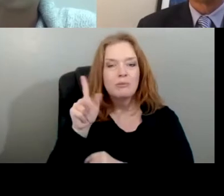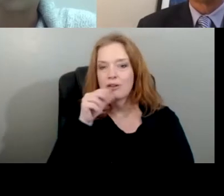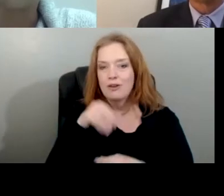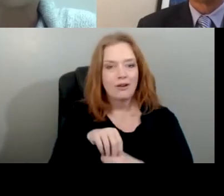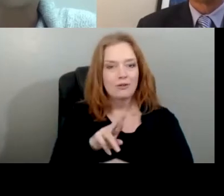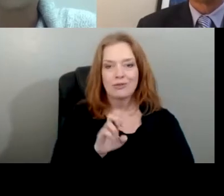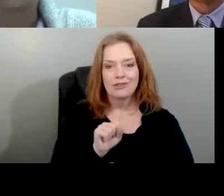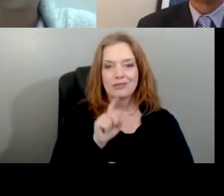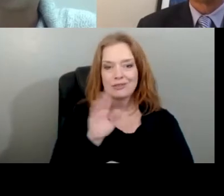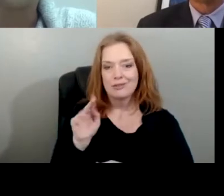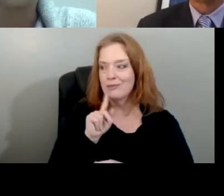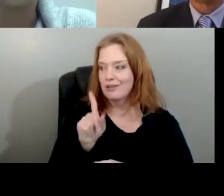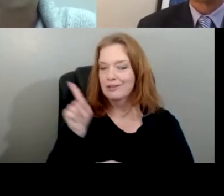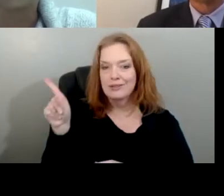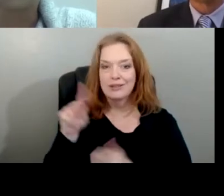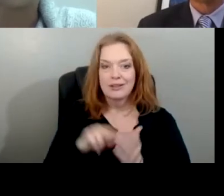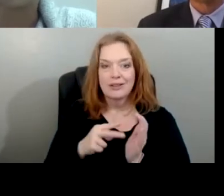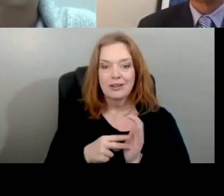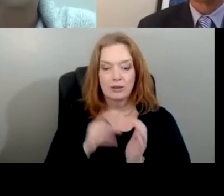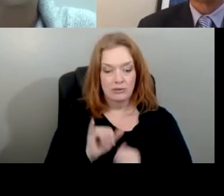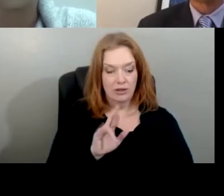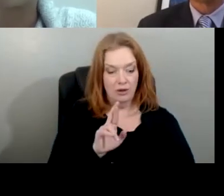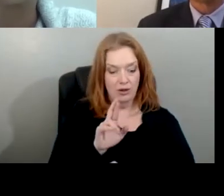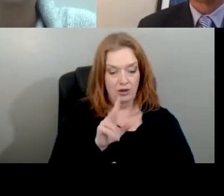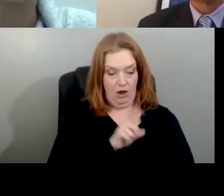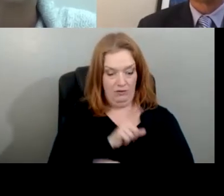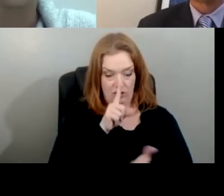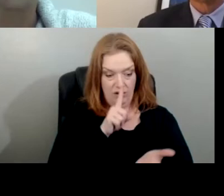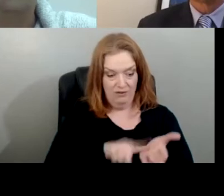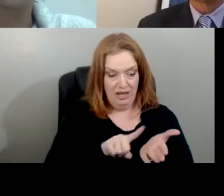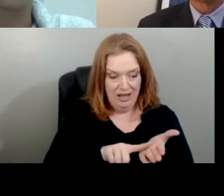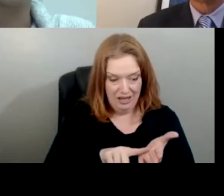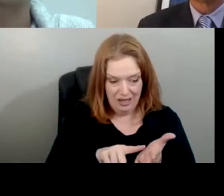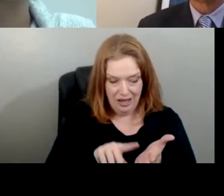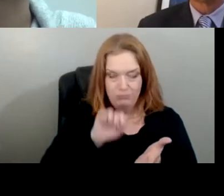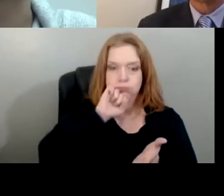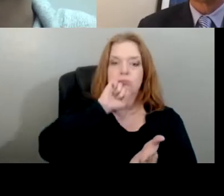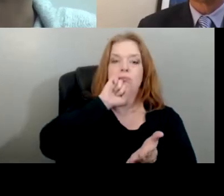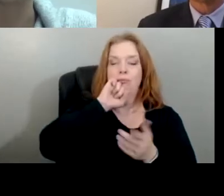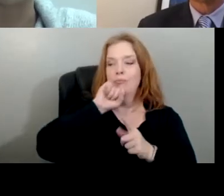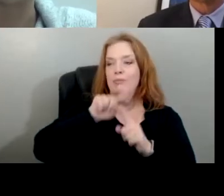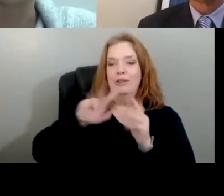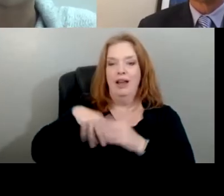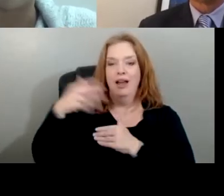our officers can't go off reservation and finish those investigations, as well as the non-tribal